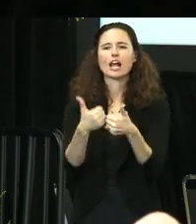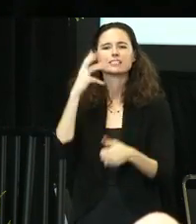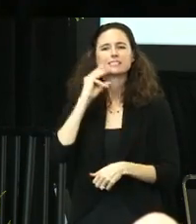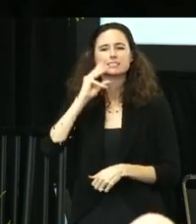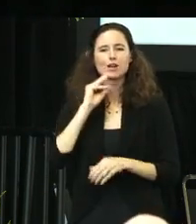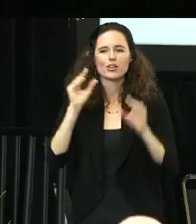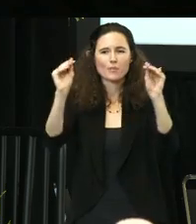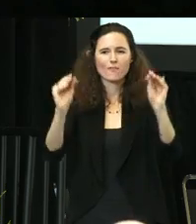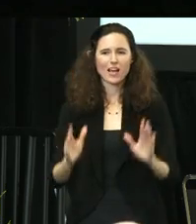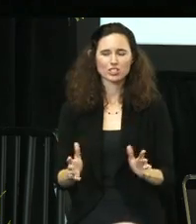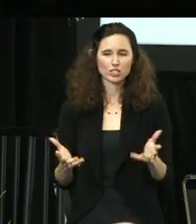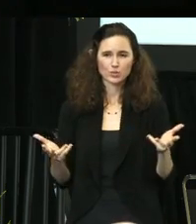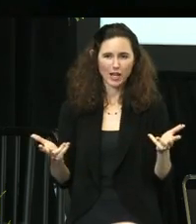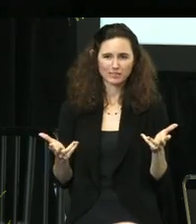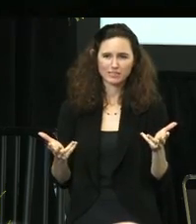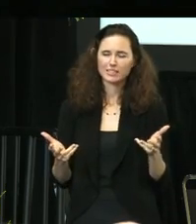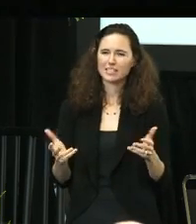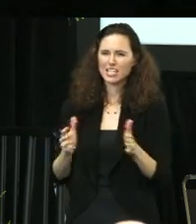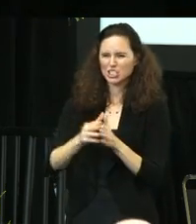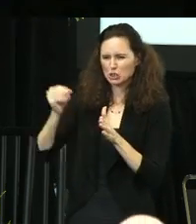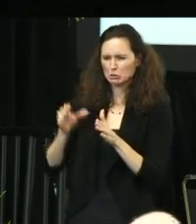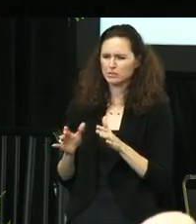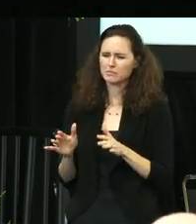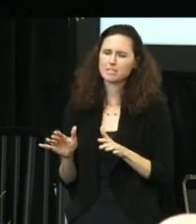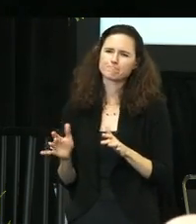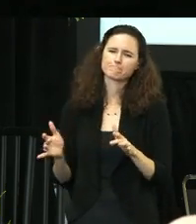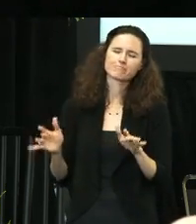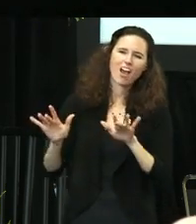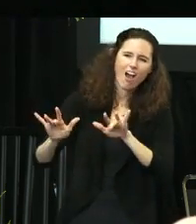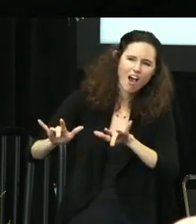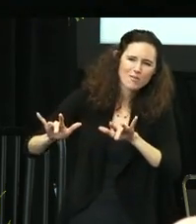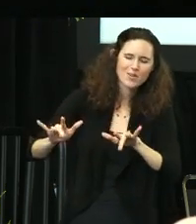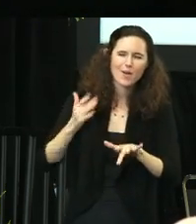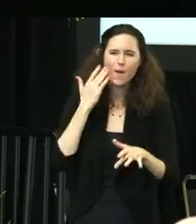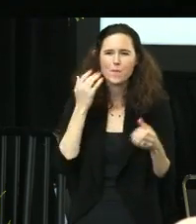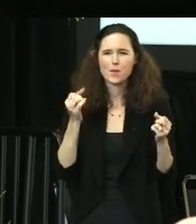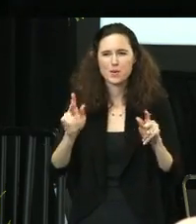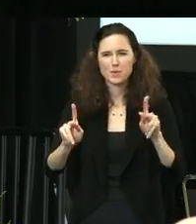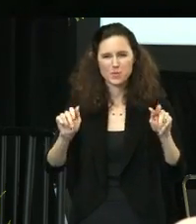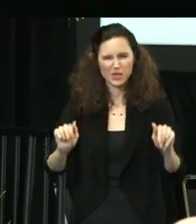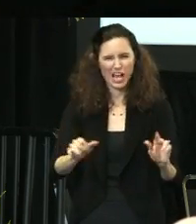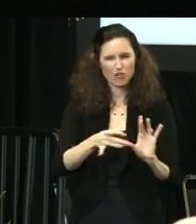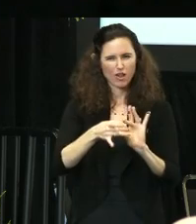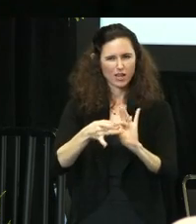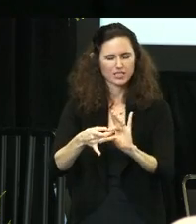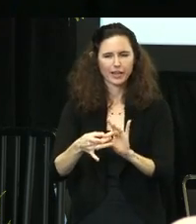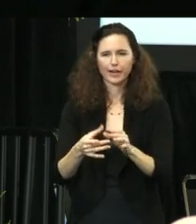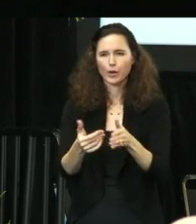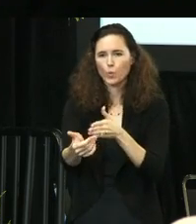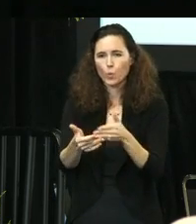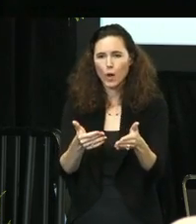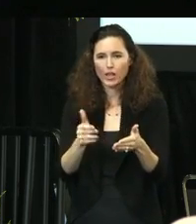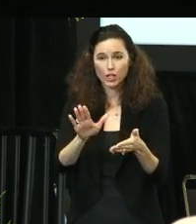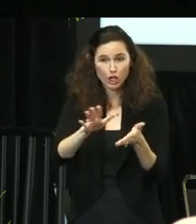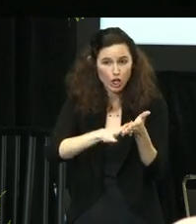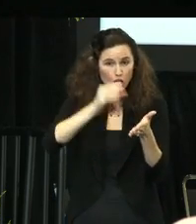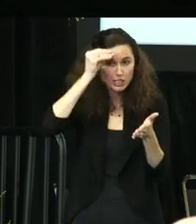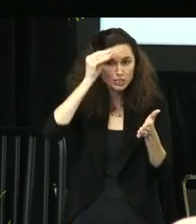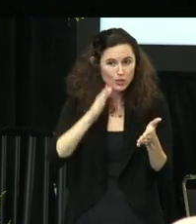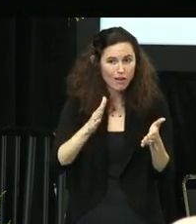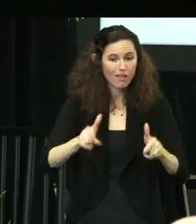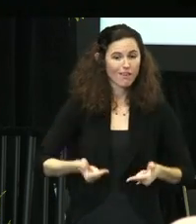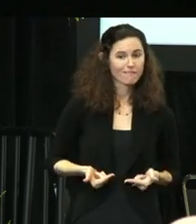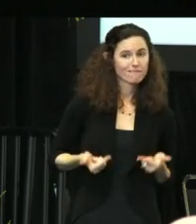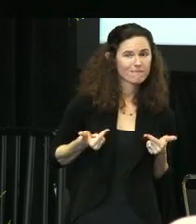professor is apathy from students. I know a lot of us can relate to that, whether you're in student life or